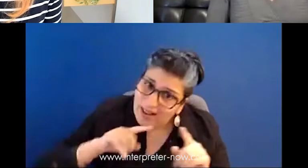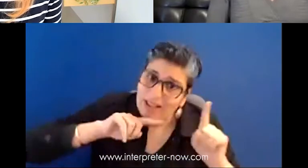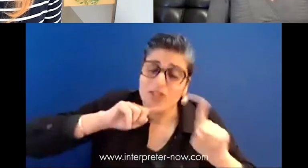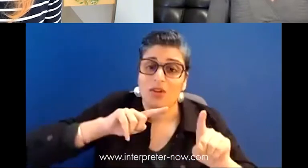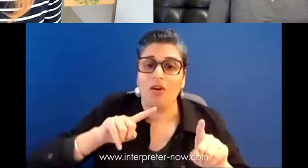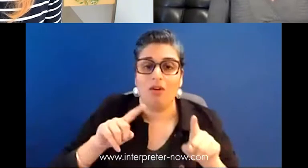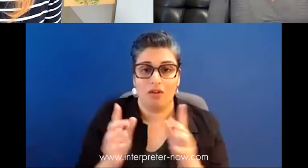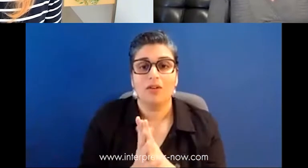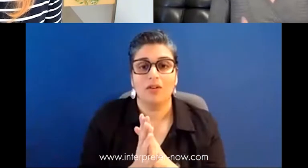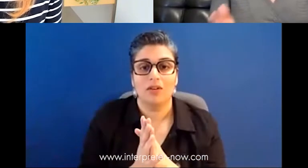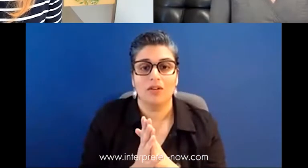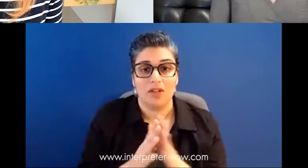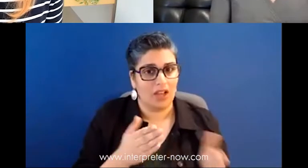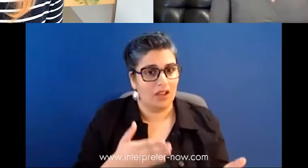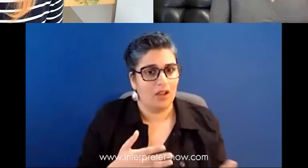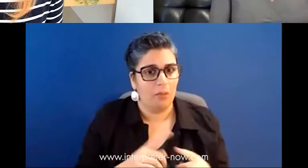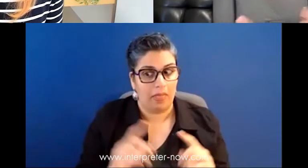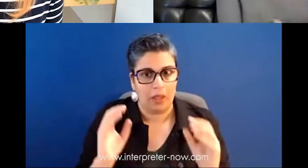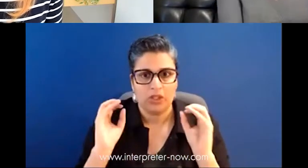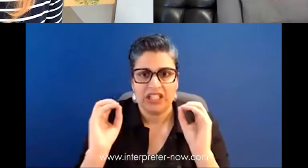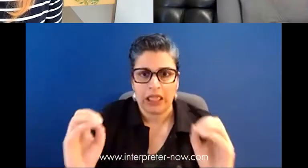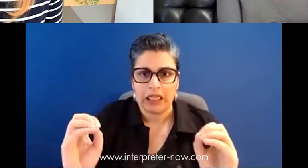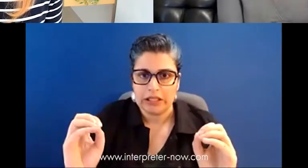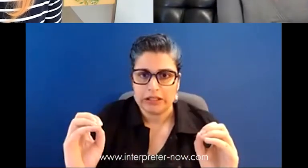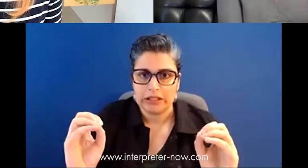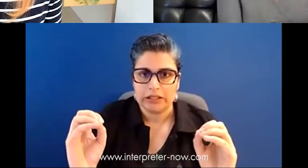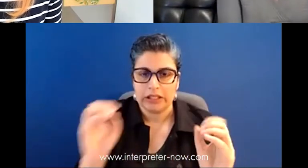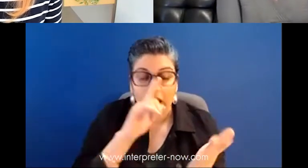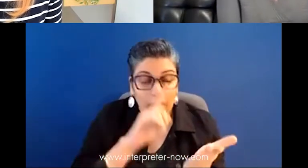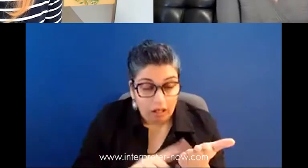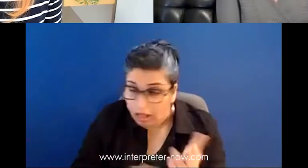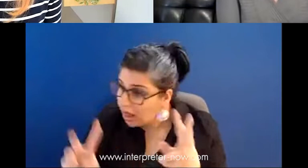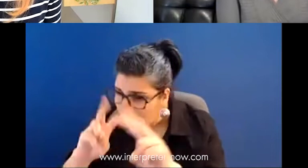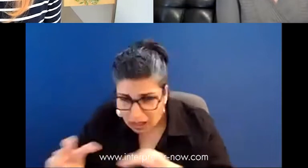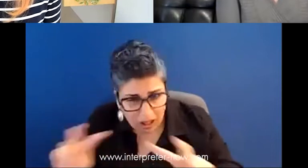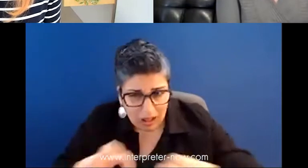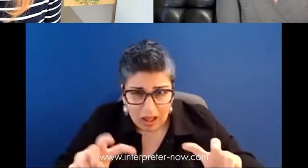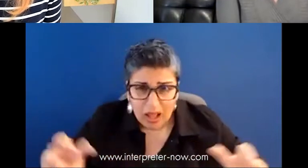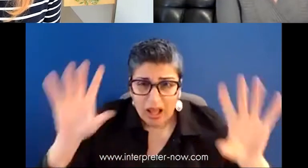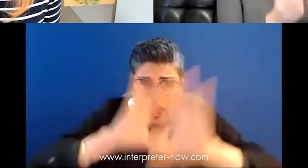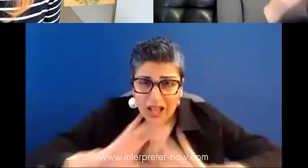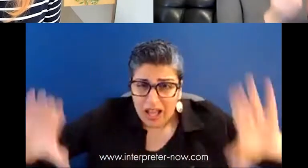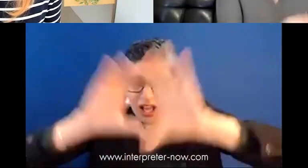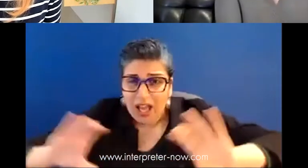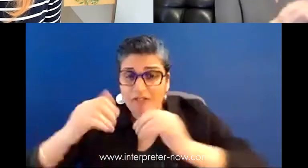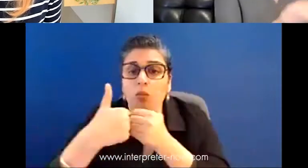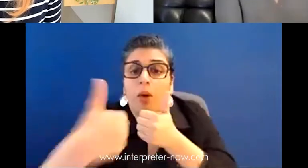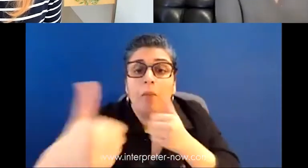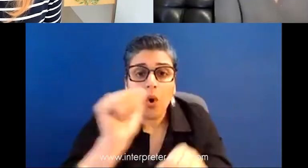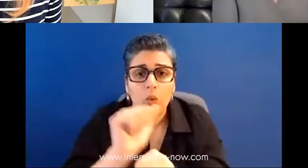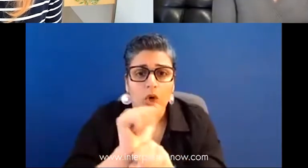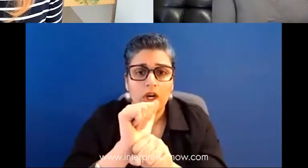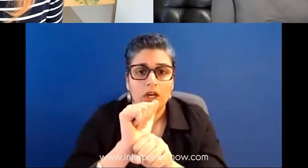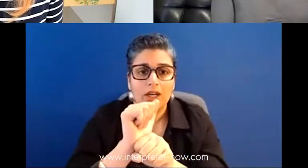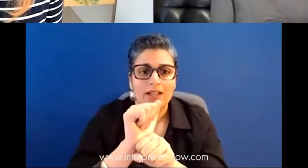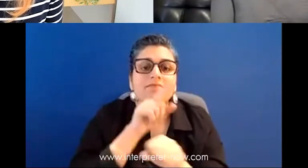to share it with everyone else. But there was nothing. There was very little on remote work itself, just as a basic idea in terms of actual